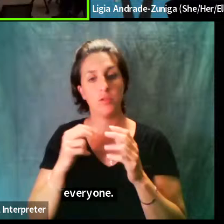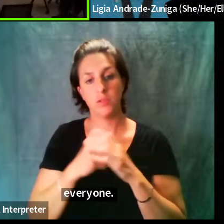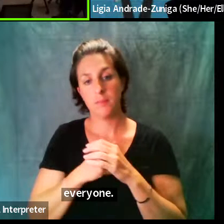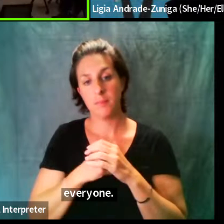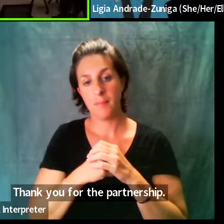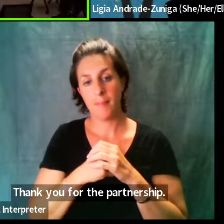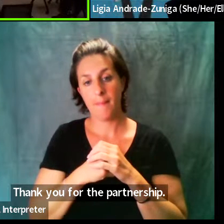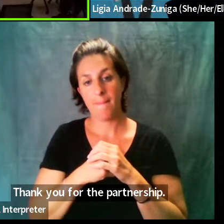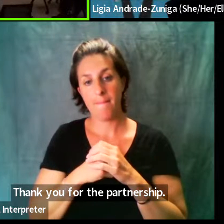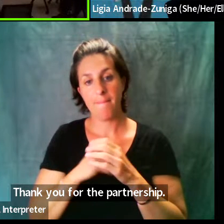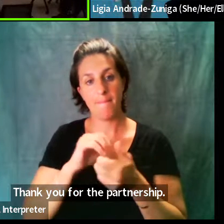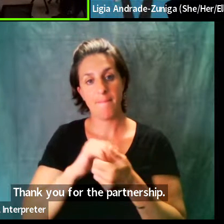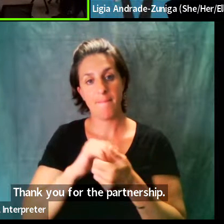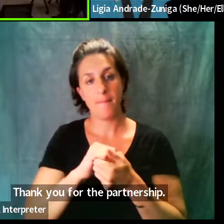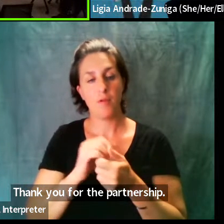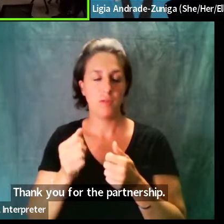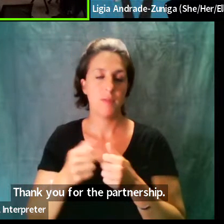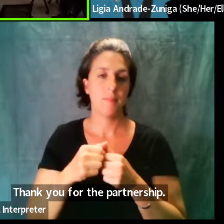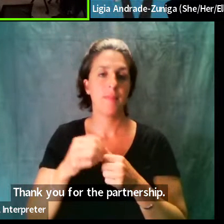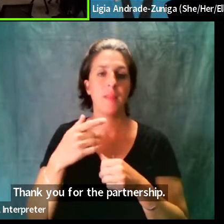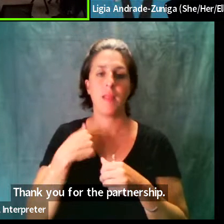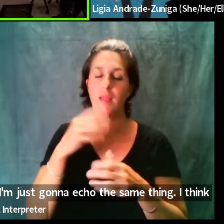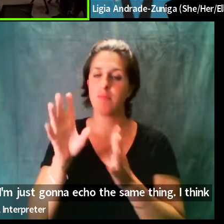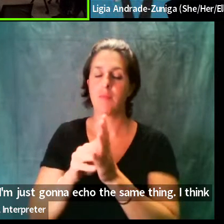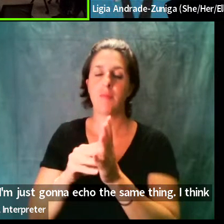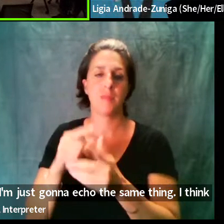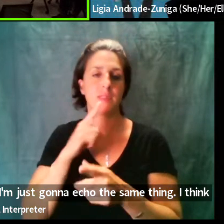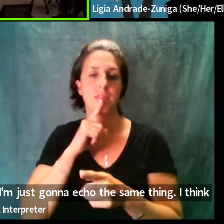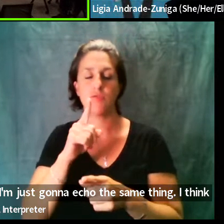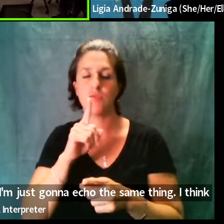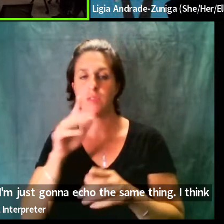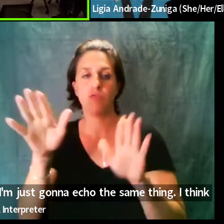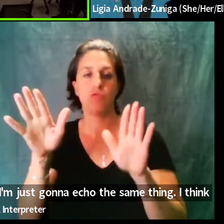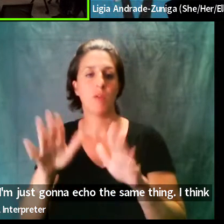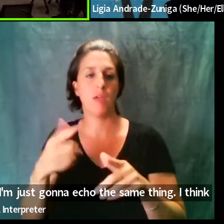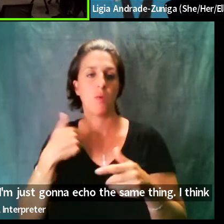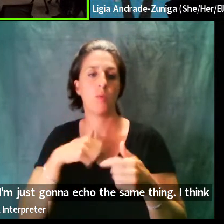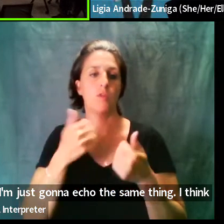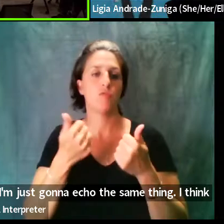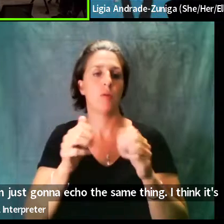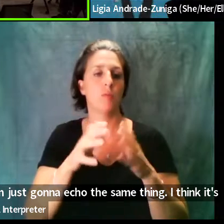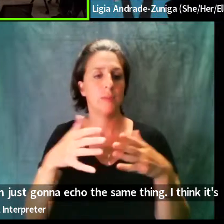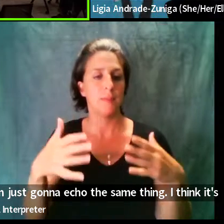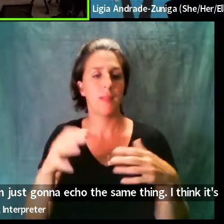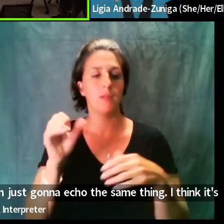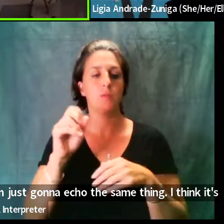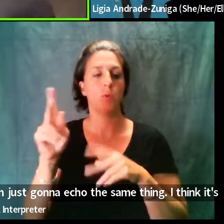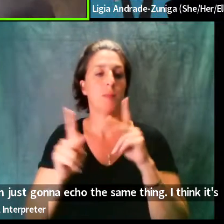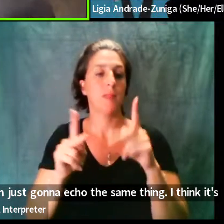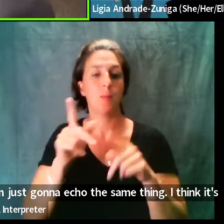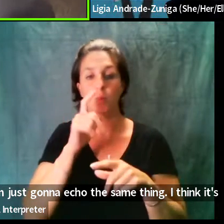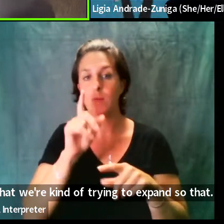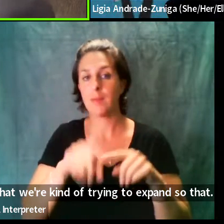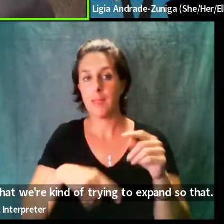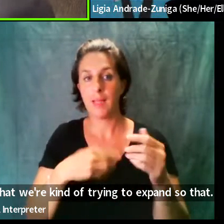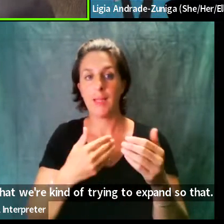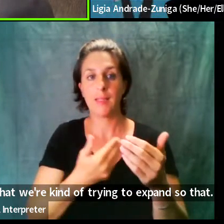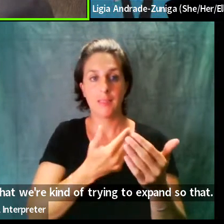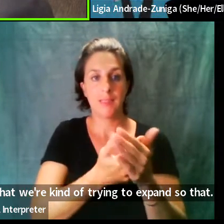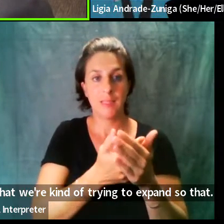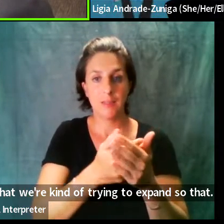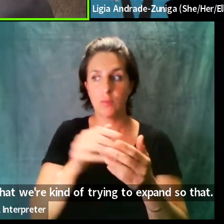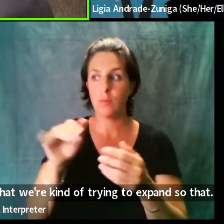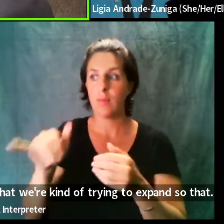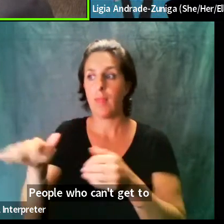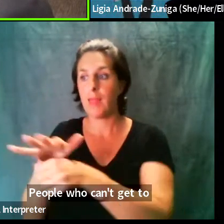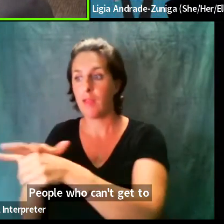Yeah, I'm just going to echo the same thing. I think it's great that we're kind of trying to expand so that people who can't get to one area of town or one